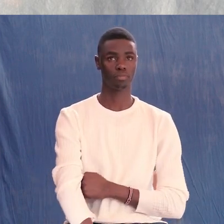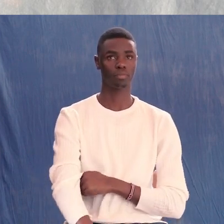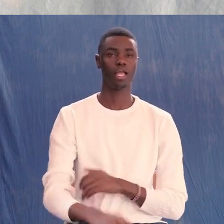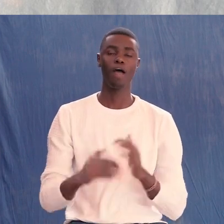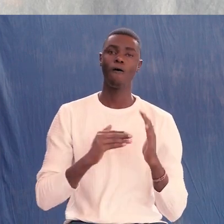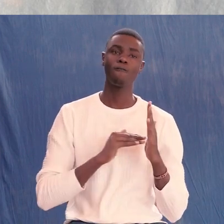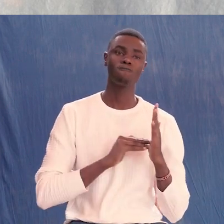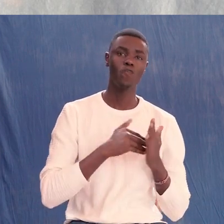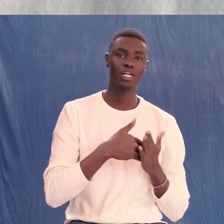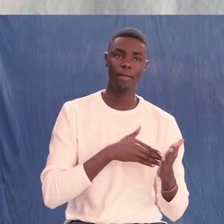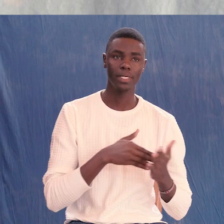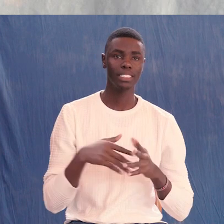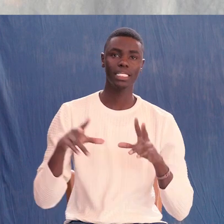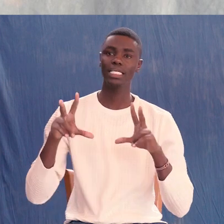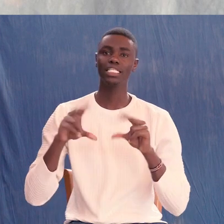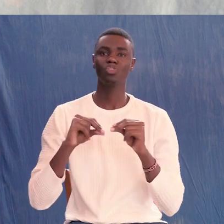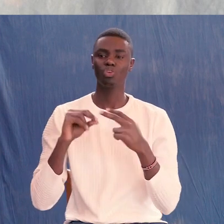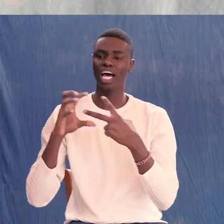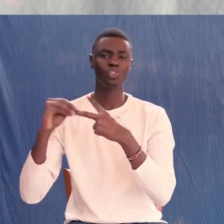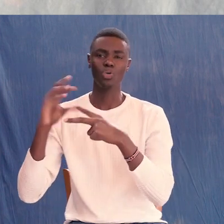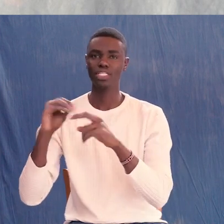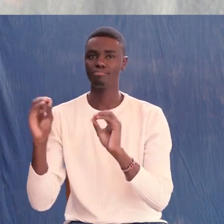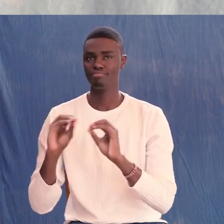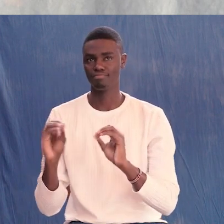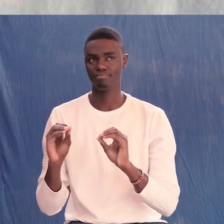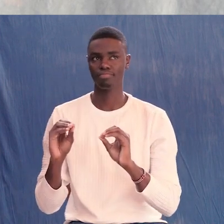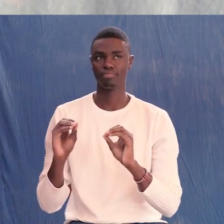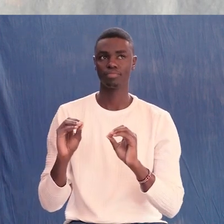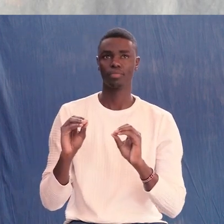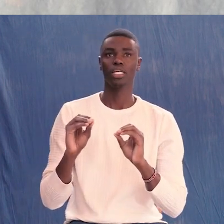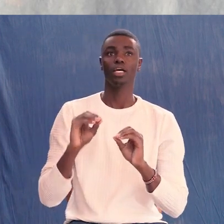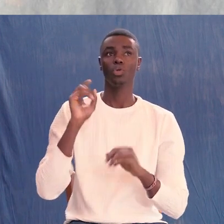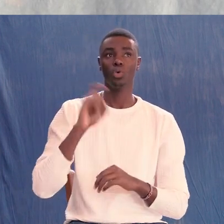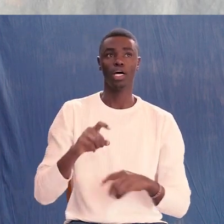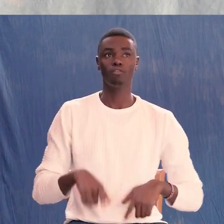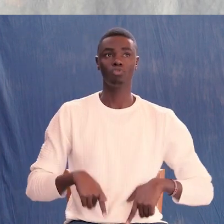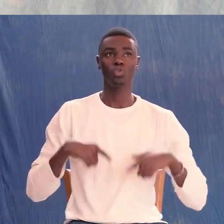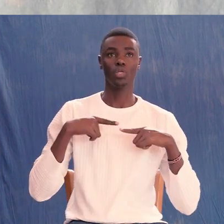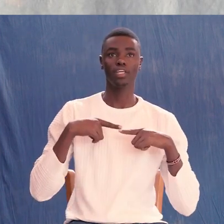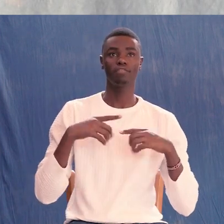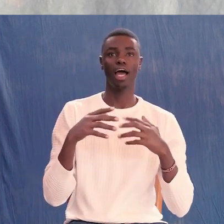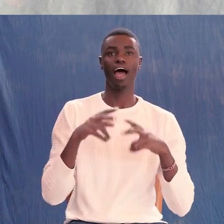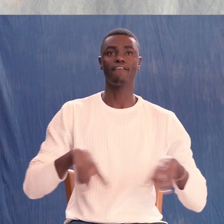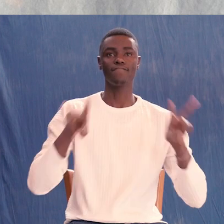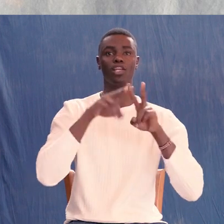vulnerability is not optional if we're to live out this value of authenticity.